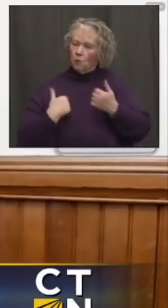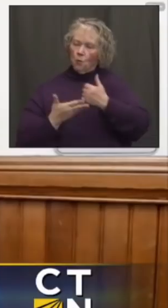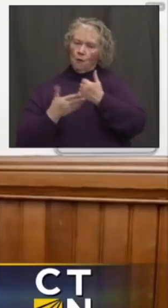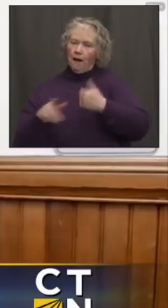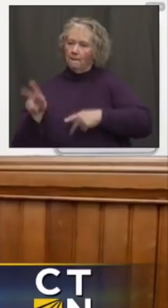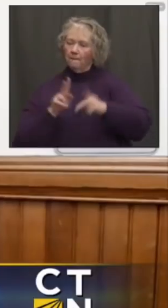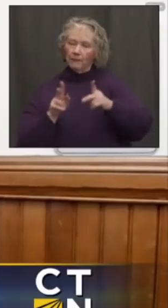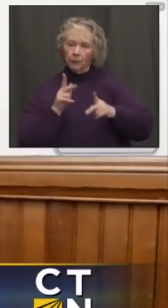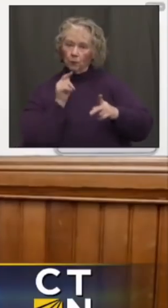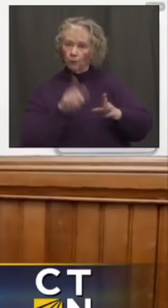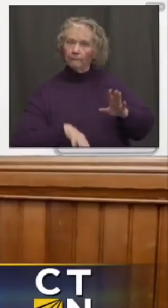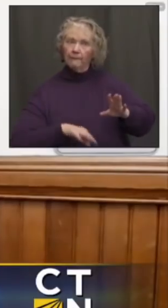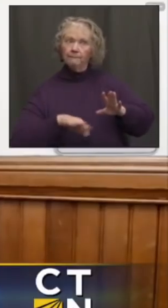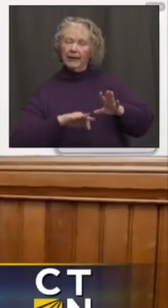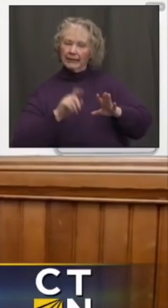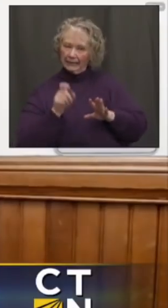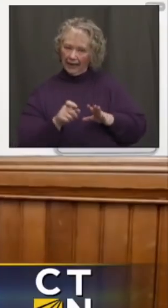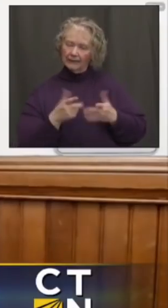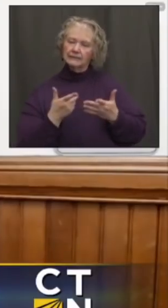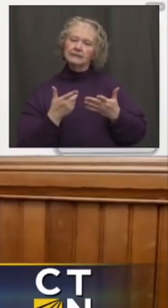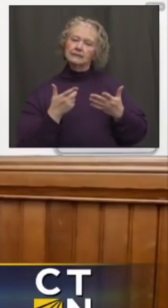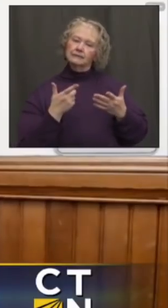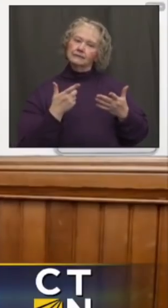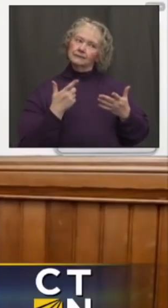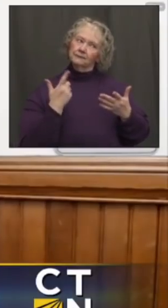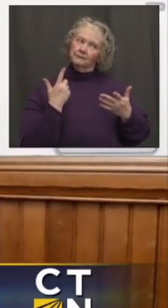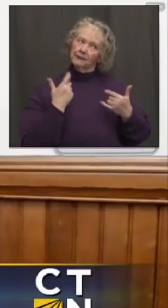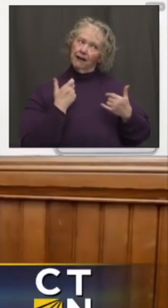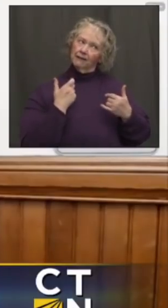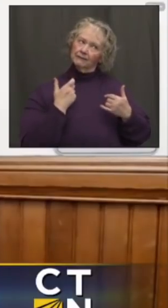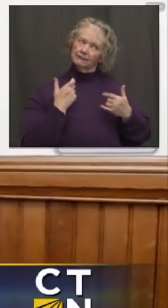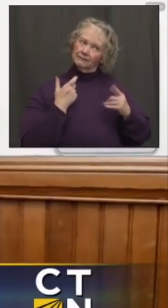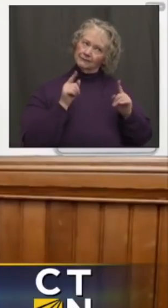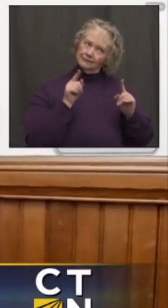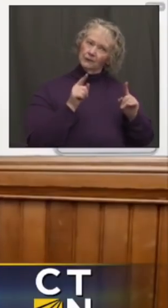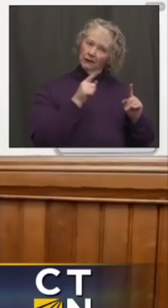other states as part of the amicus brief that's currently in the Supreme Court.